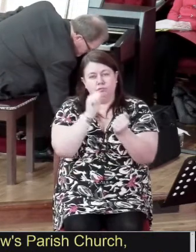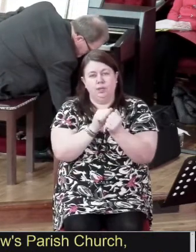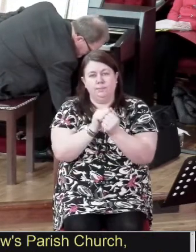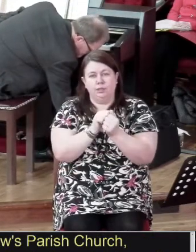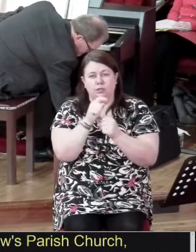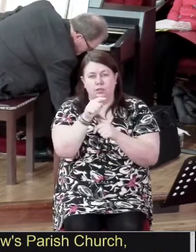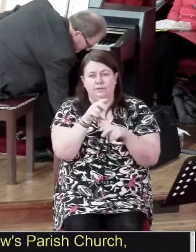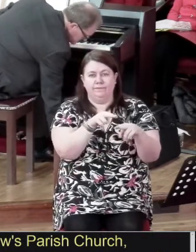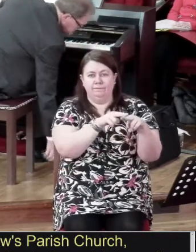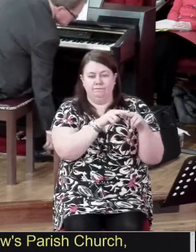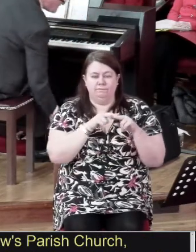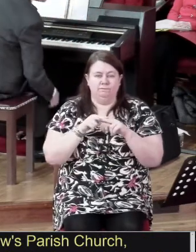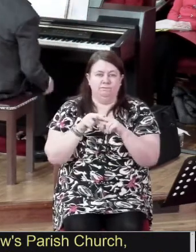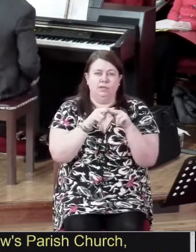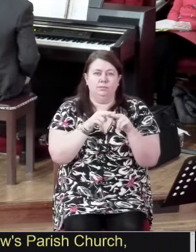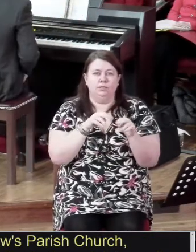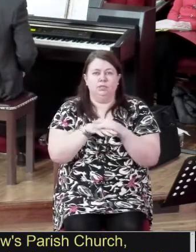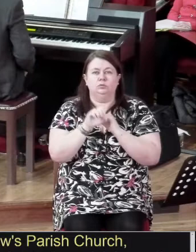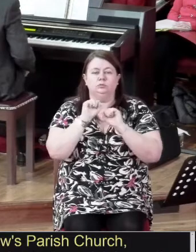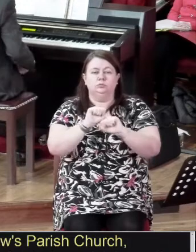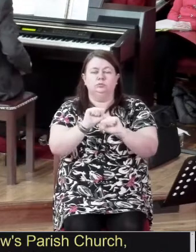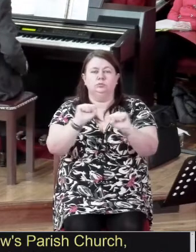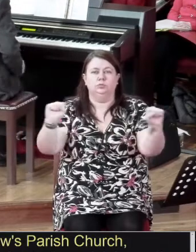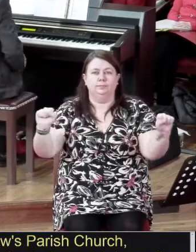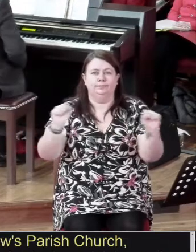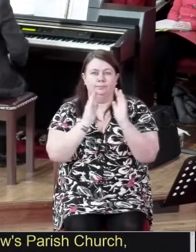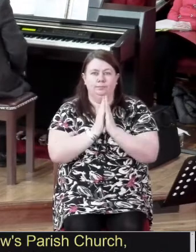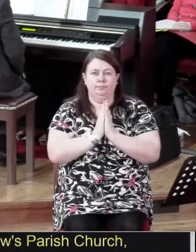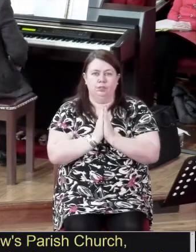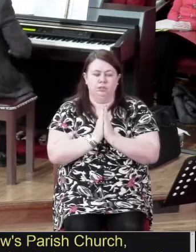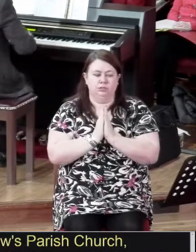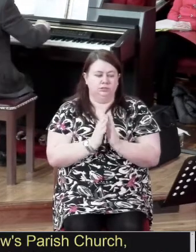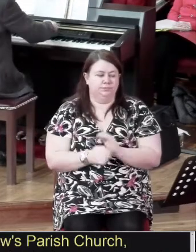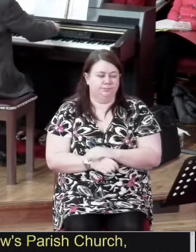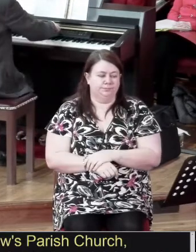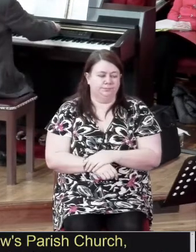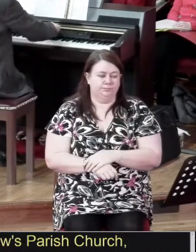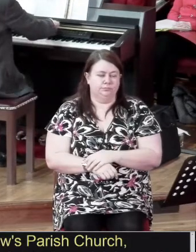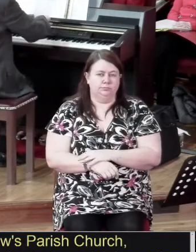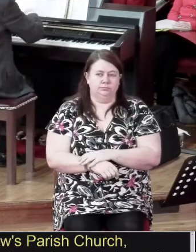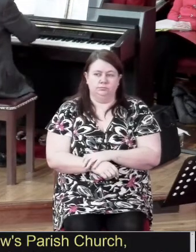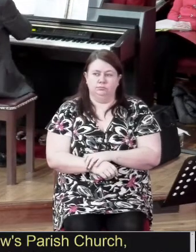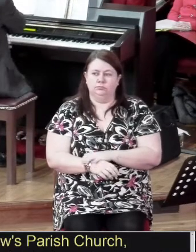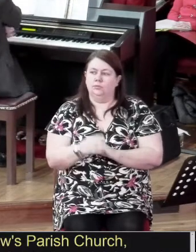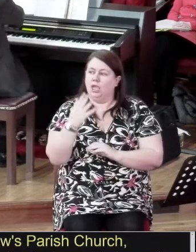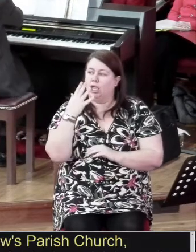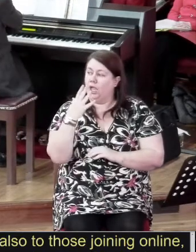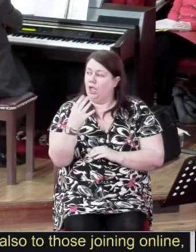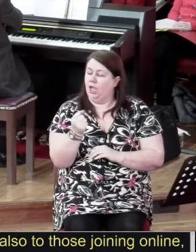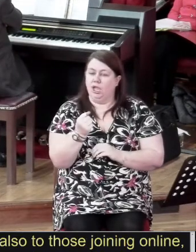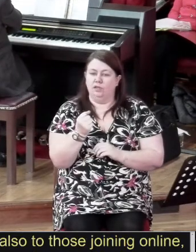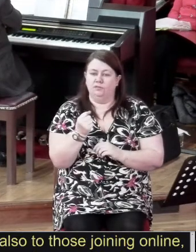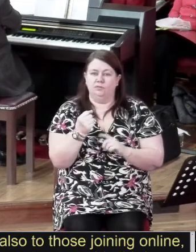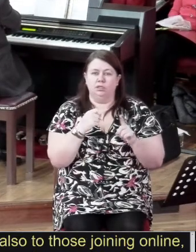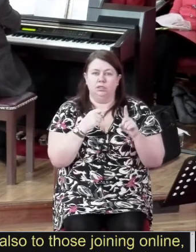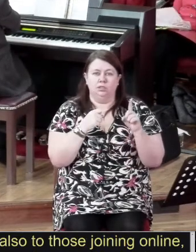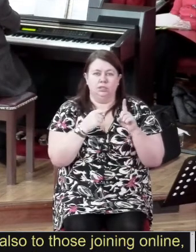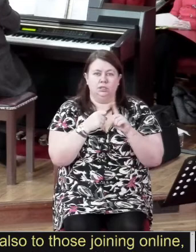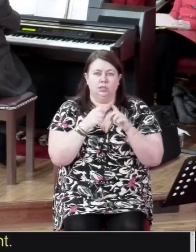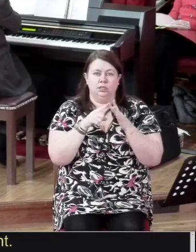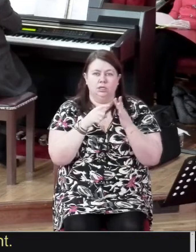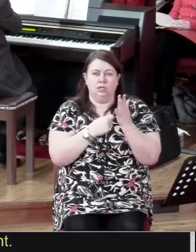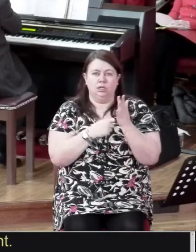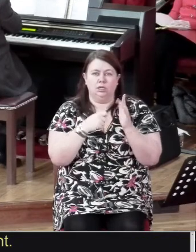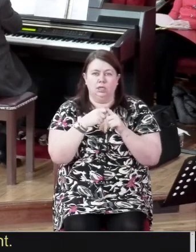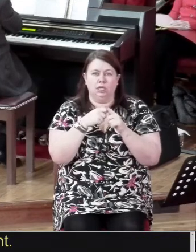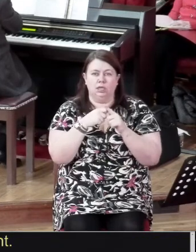husband, and the family in your prayers. Kirk Matters is on the stage for those that kindly helped to deliver the Kirk